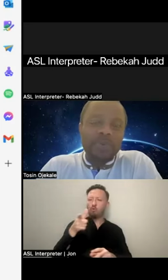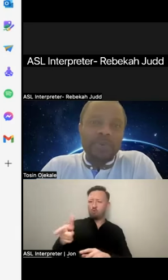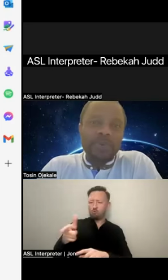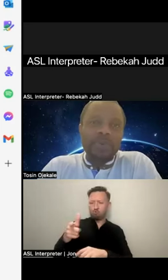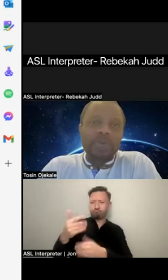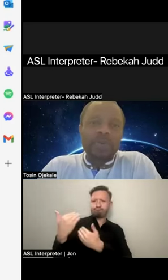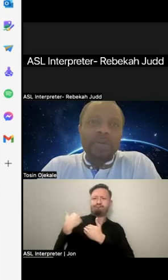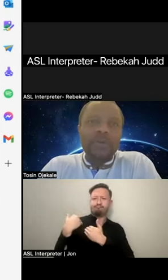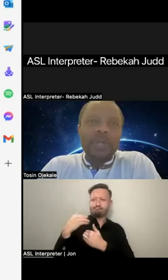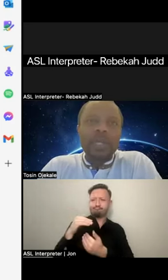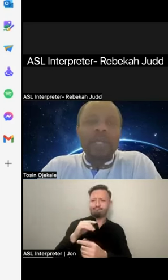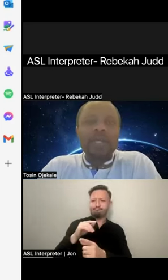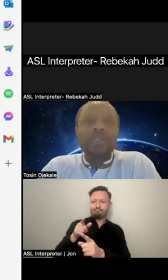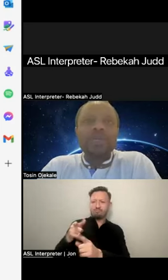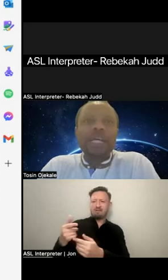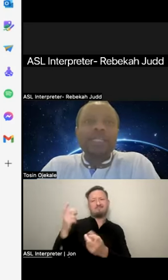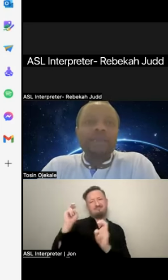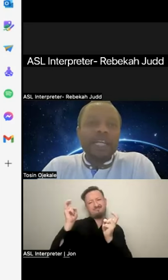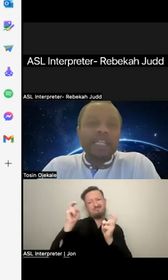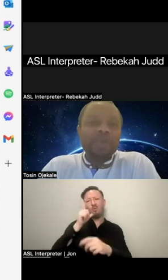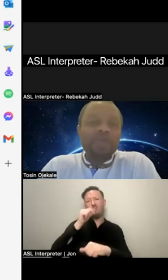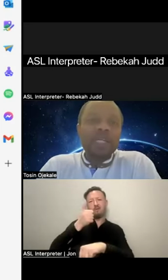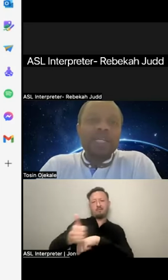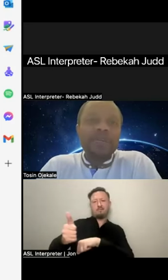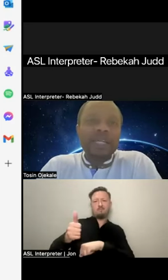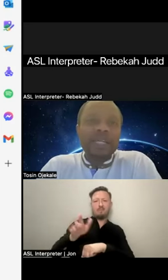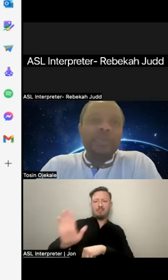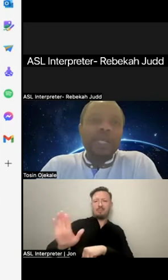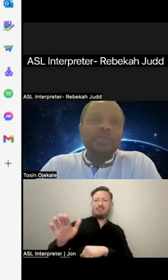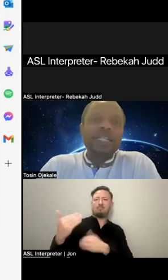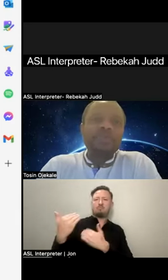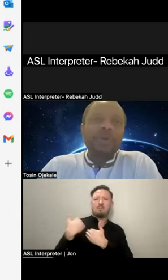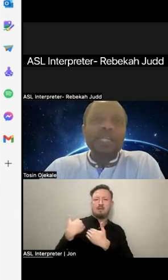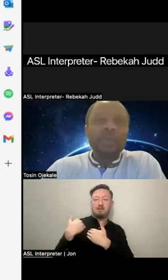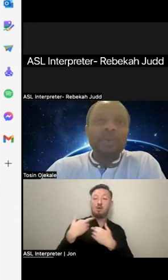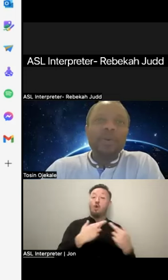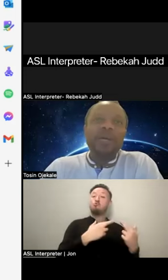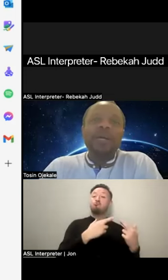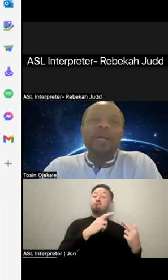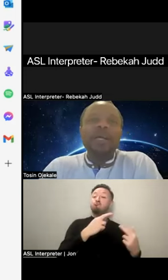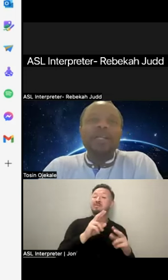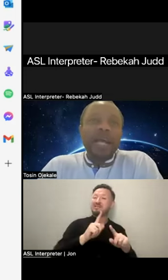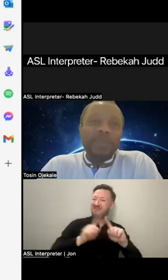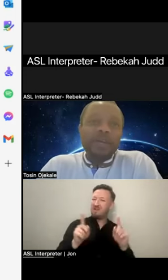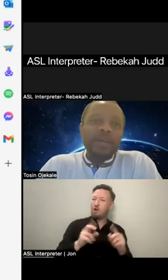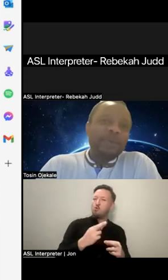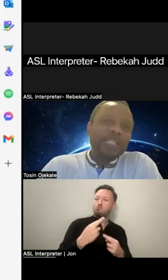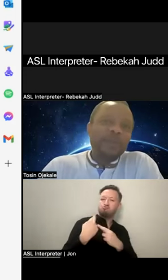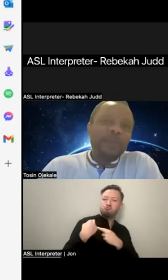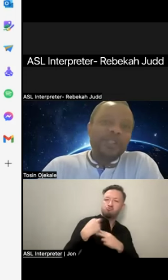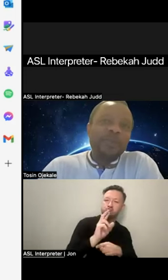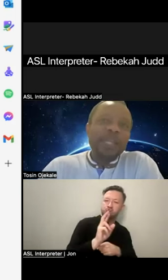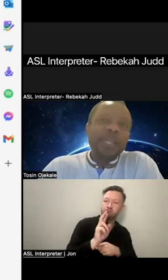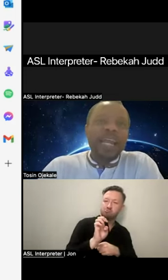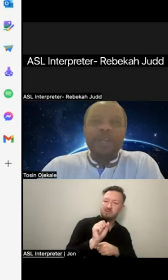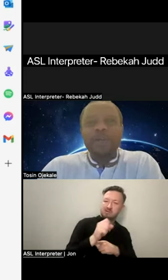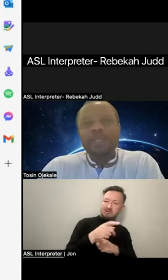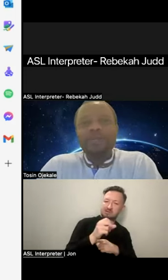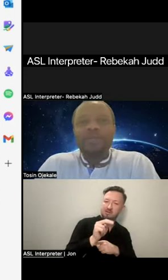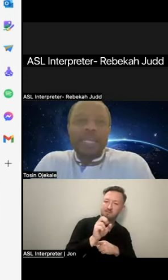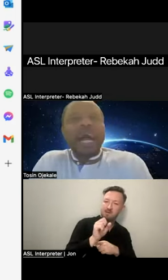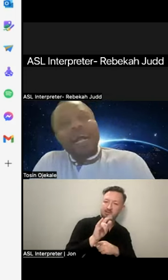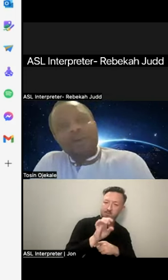accountable? Okay, so there's difference between being responsible. You can be responsible for something and